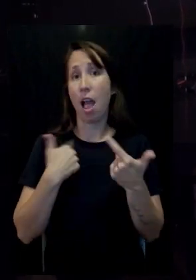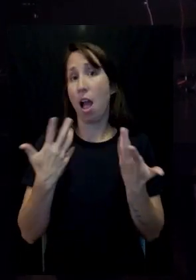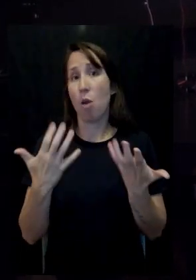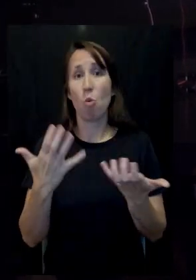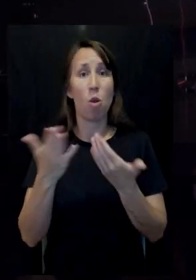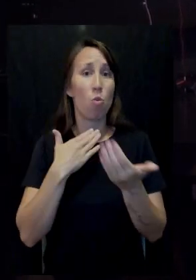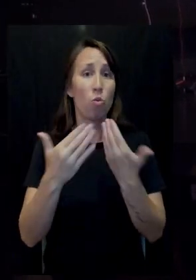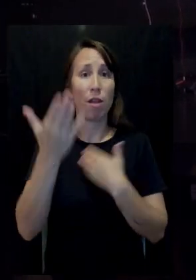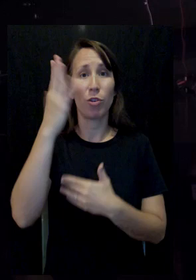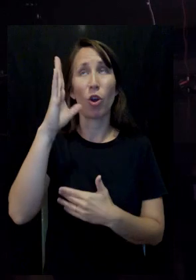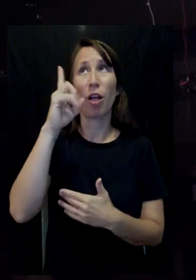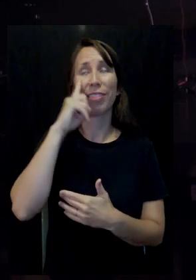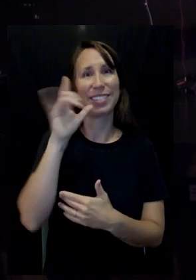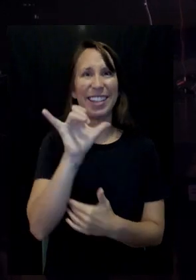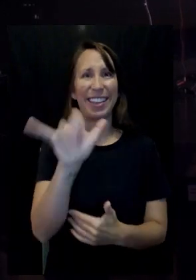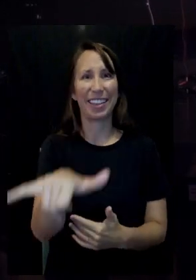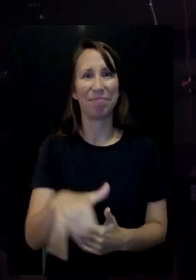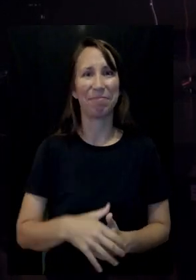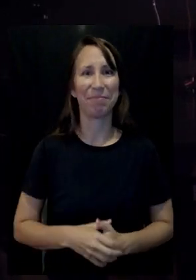whatever God thinks is like that.